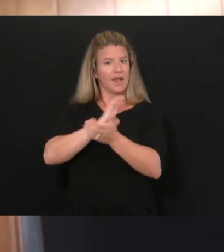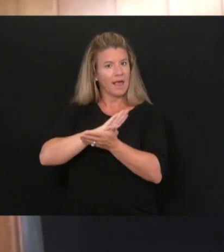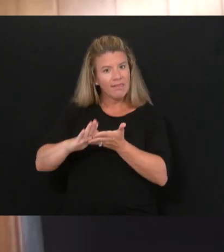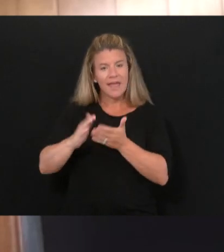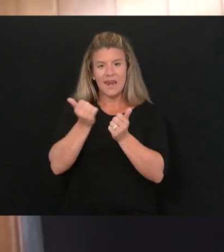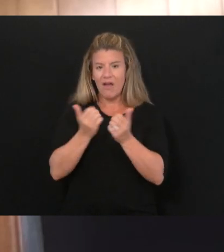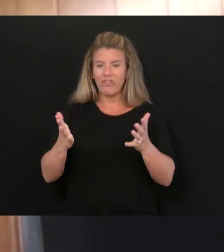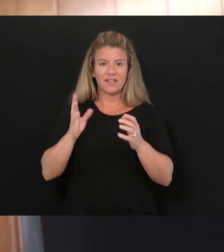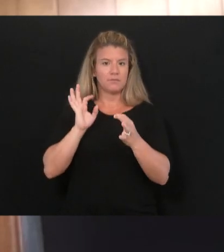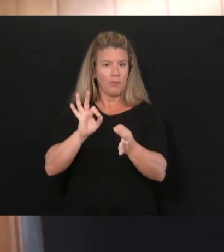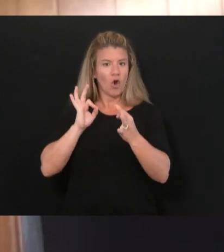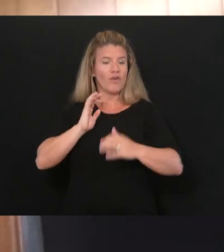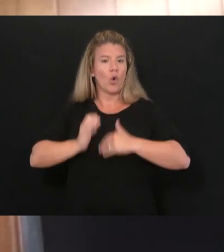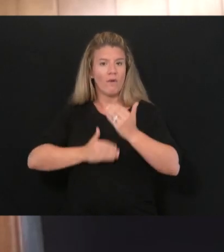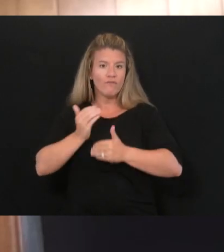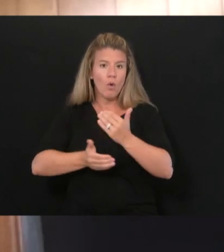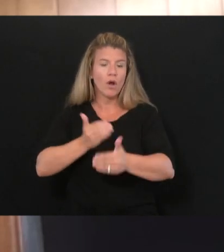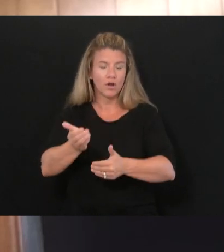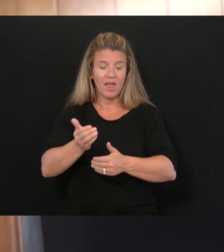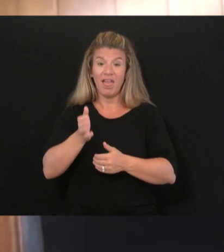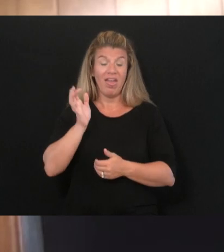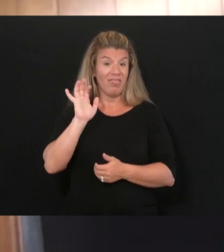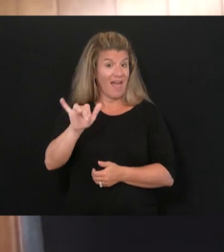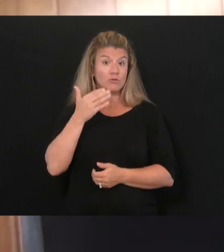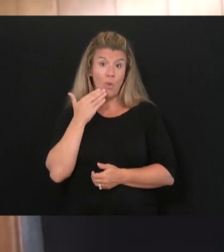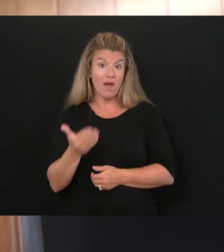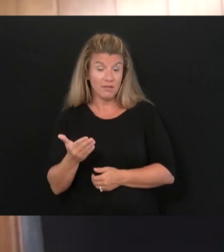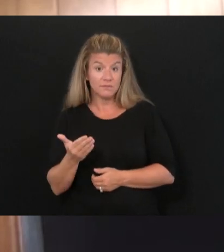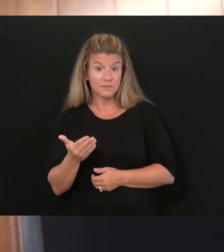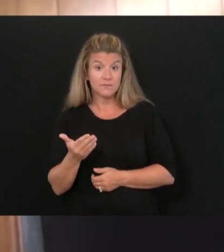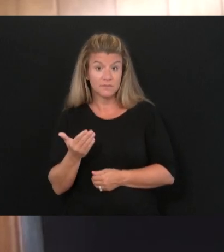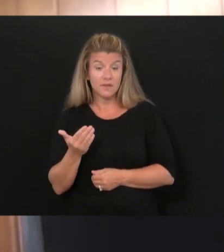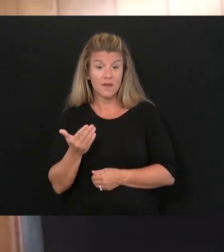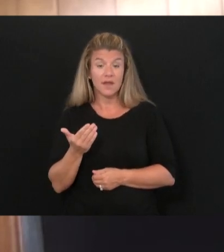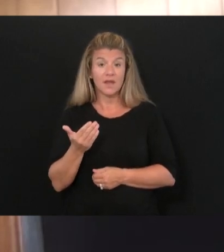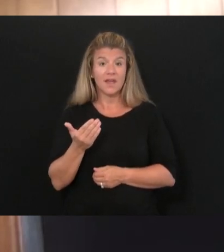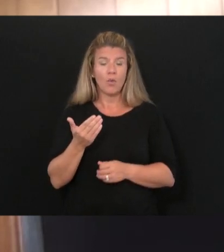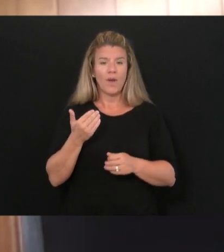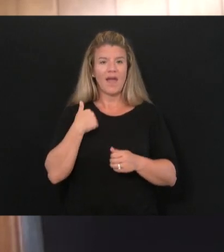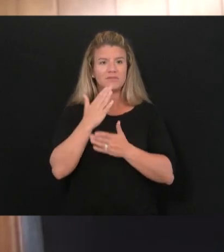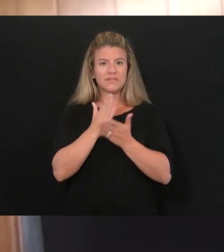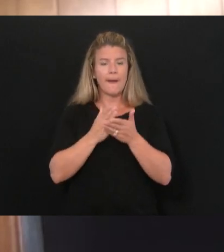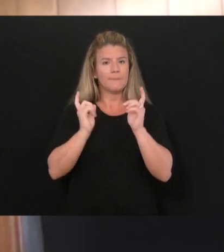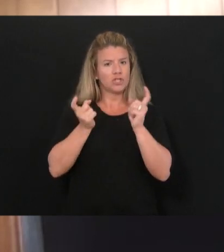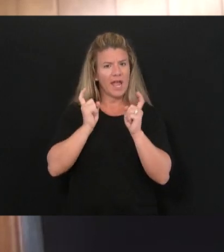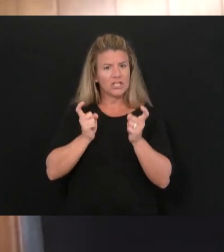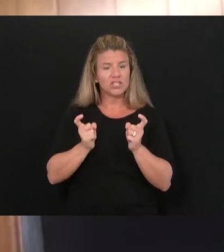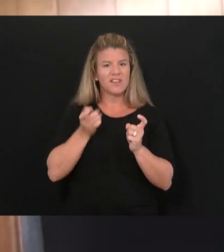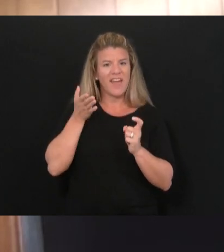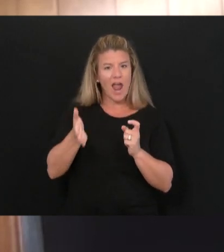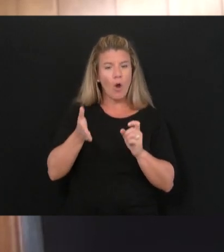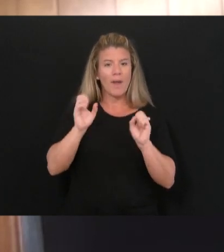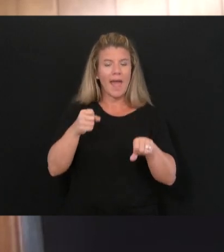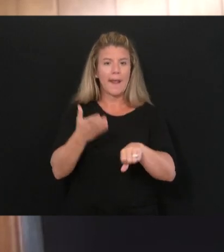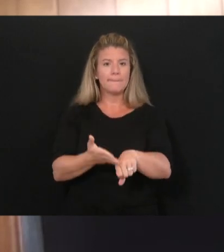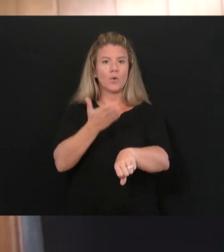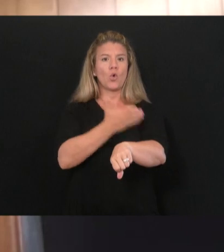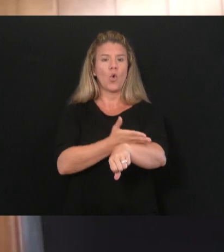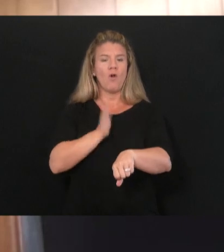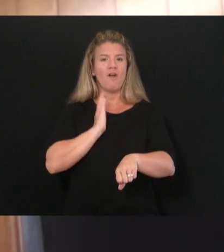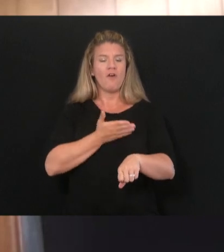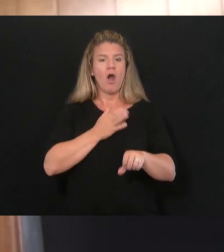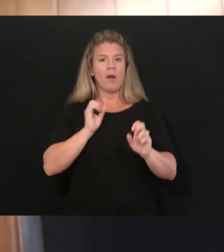that went exceptionally well, and certain changes are in place to better improve our